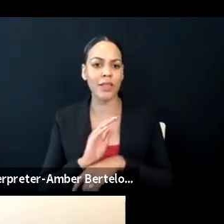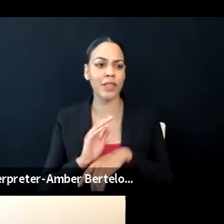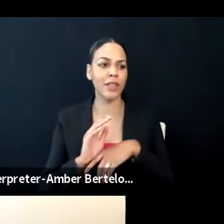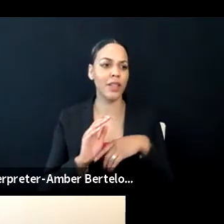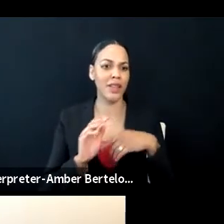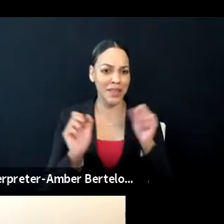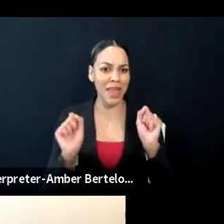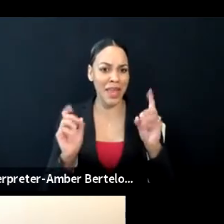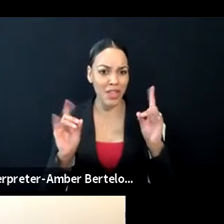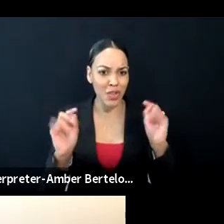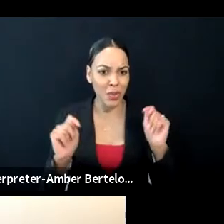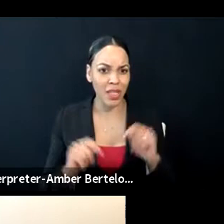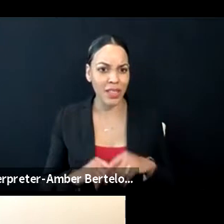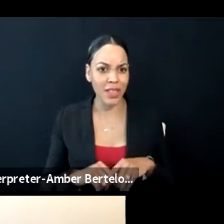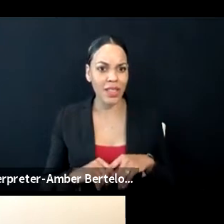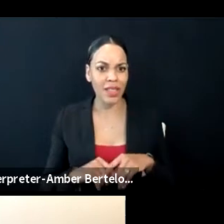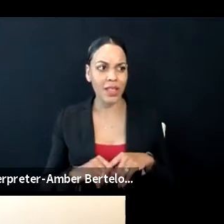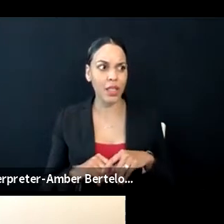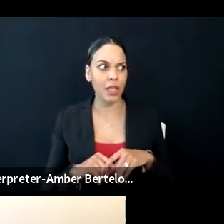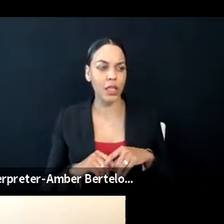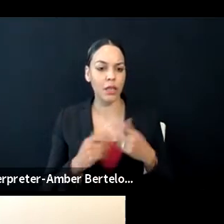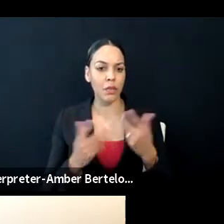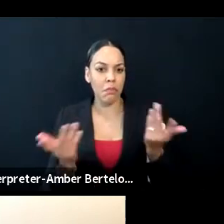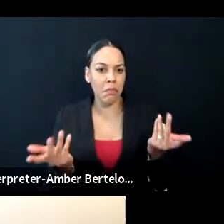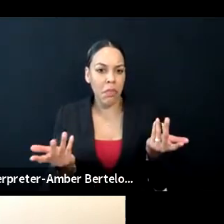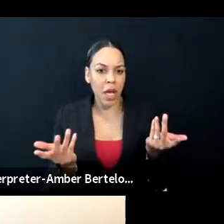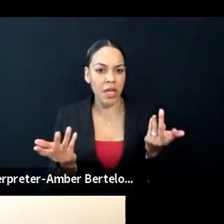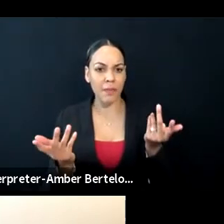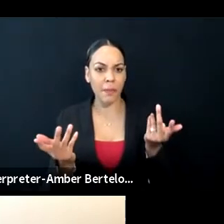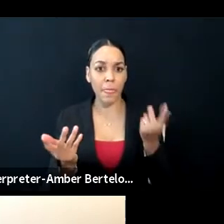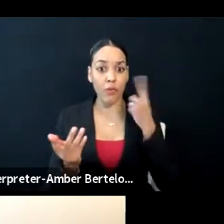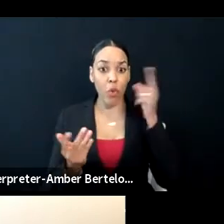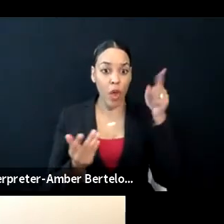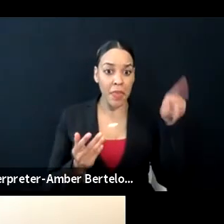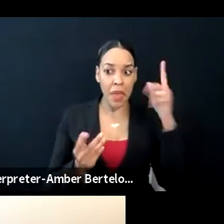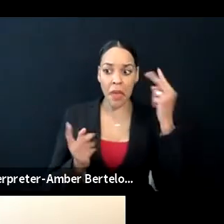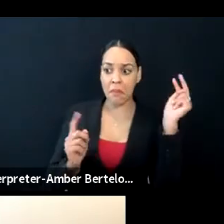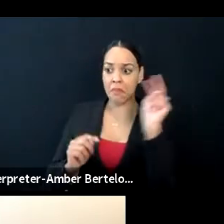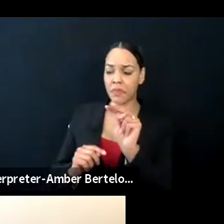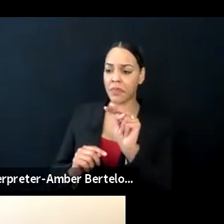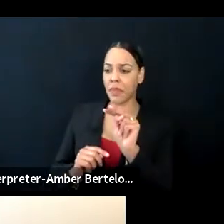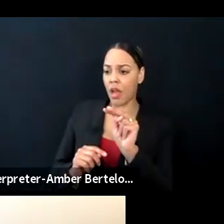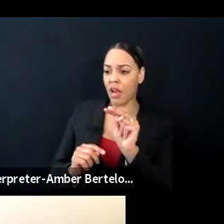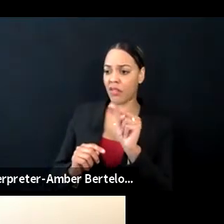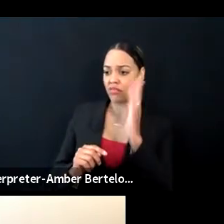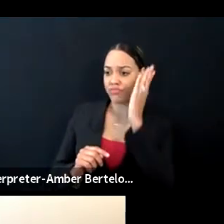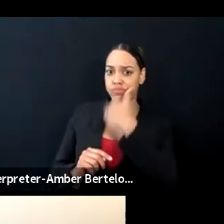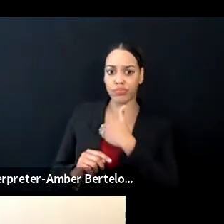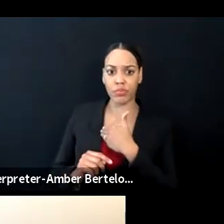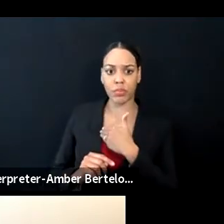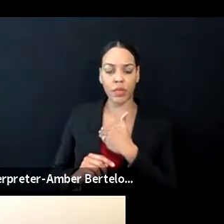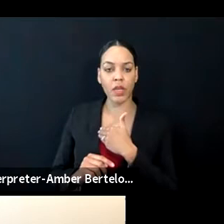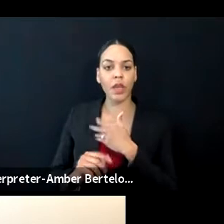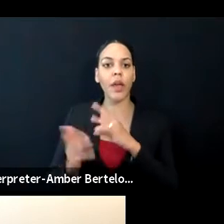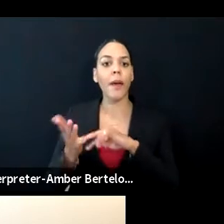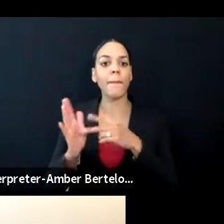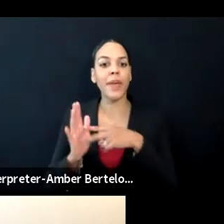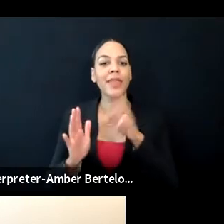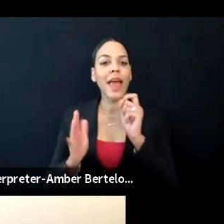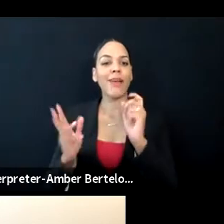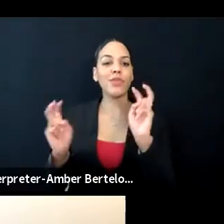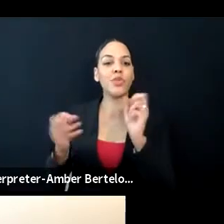it doesn't exist. It's a unicorn. It doesn't exist. And so they don't see us. They have to erase us because we're an